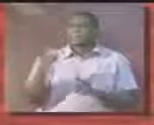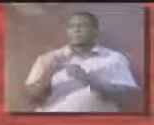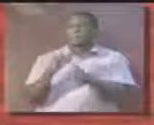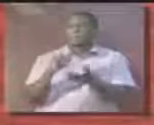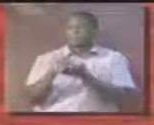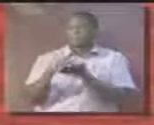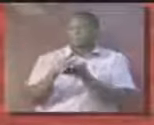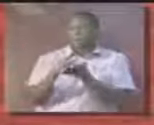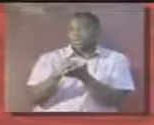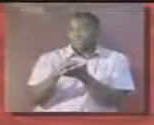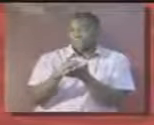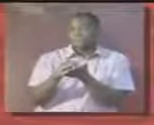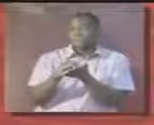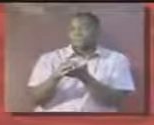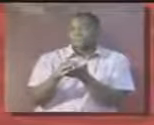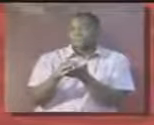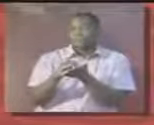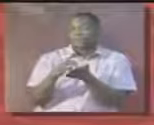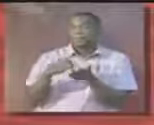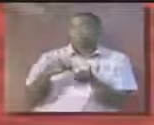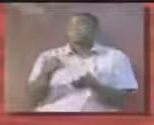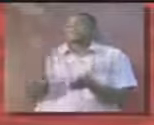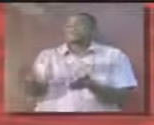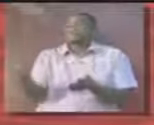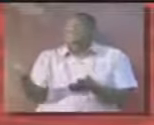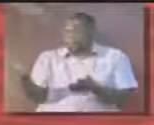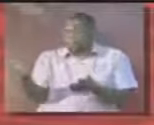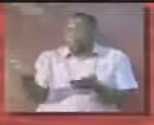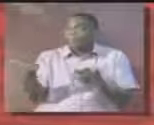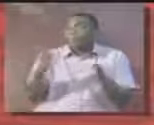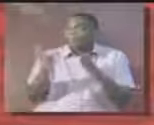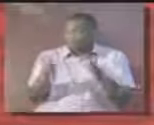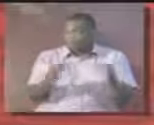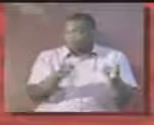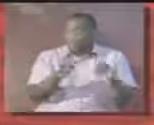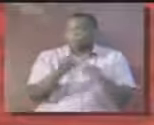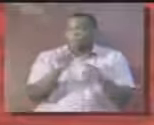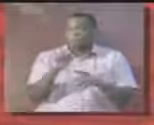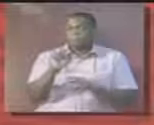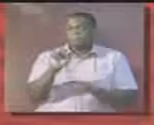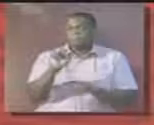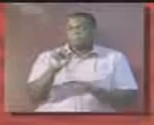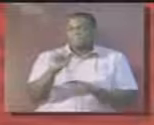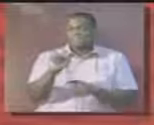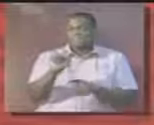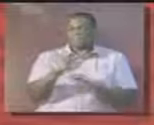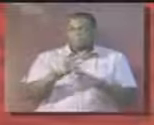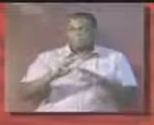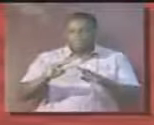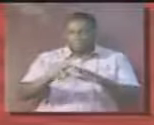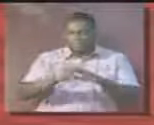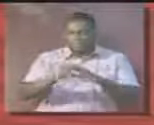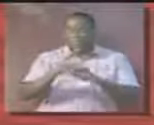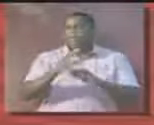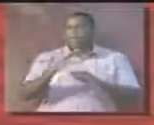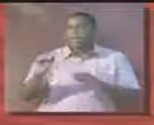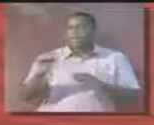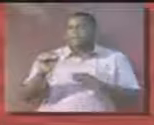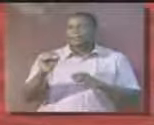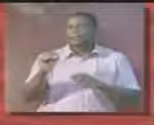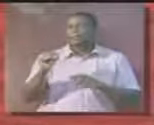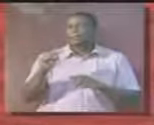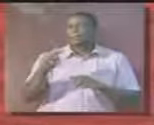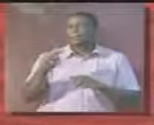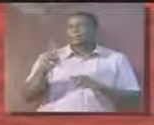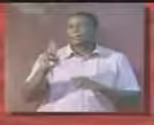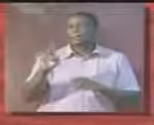is ongoing with the return of 25 persons from St. Vincent and the Grenadines via the Galleon's Passage. That vessel